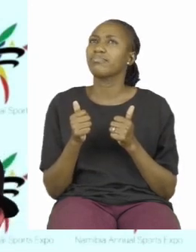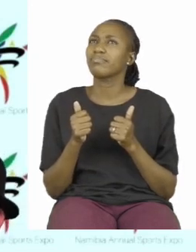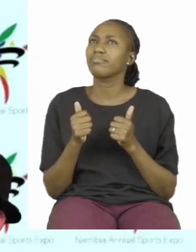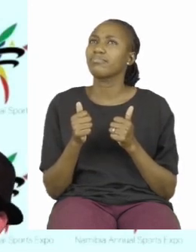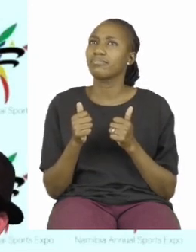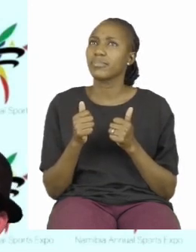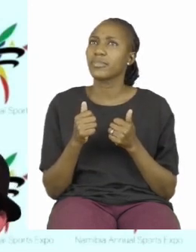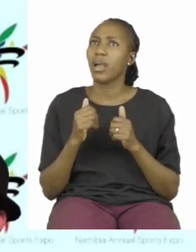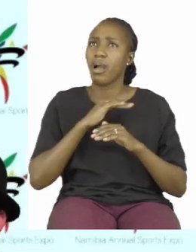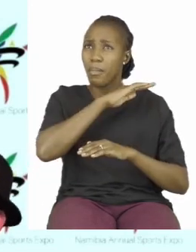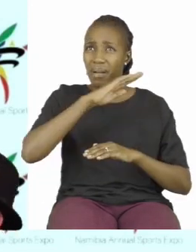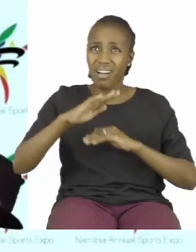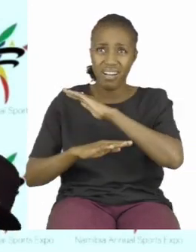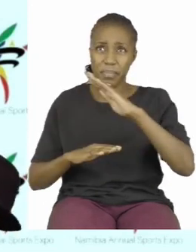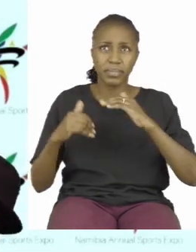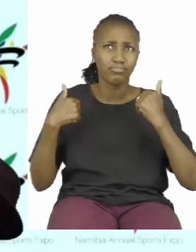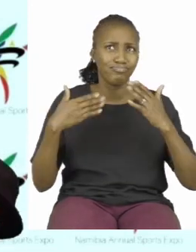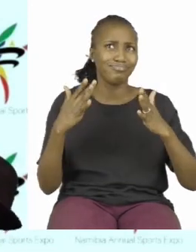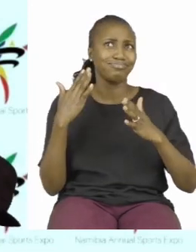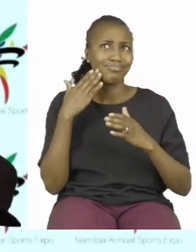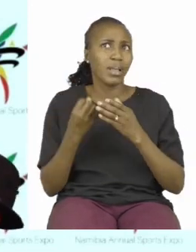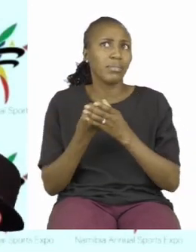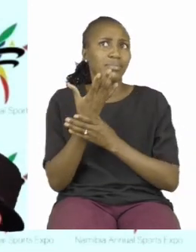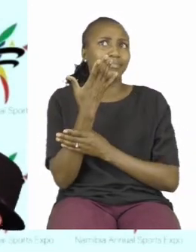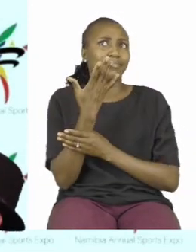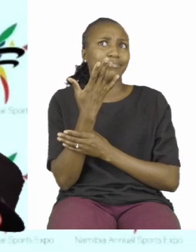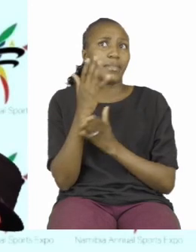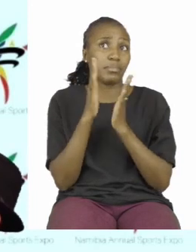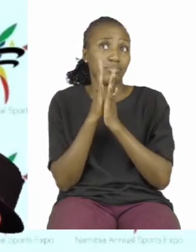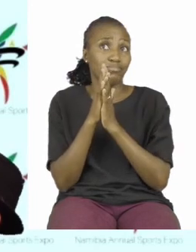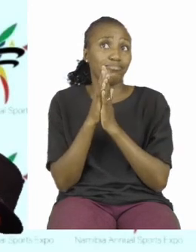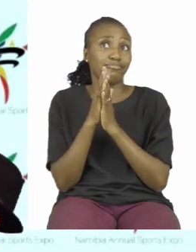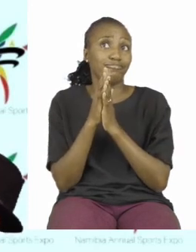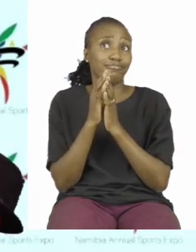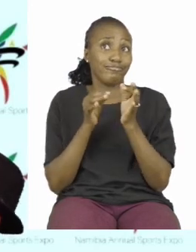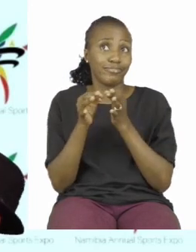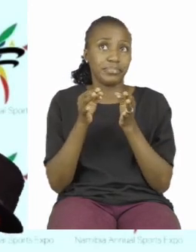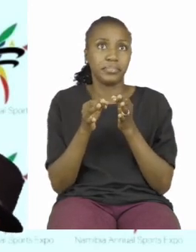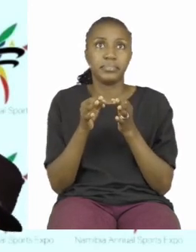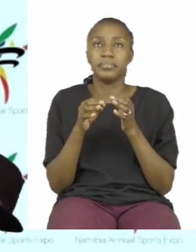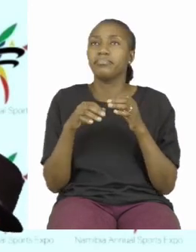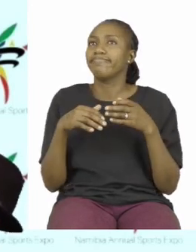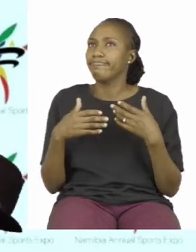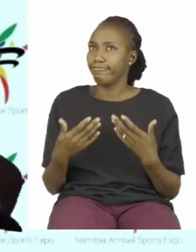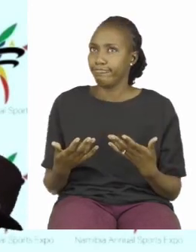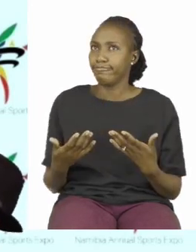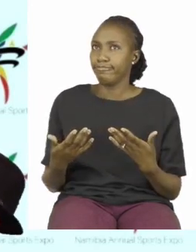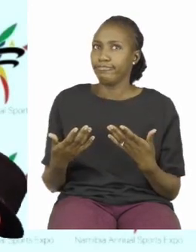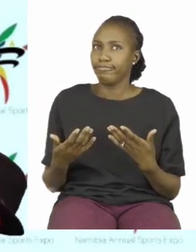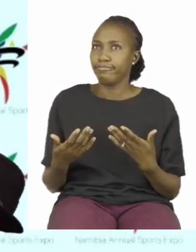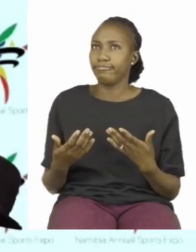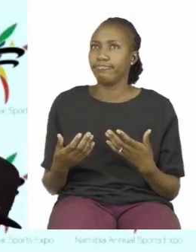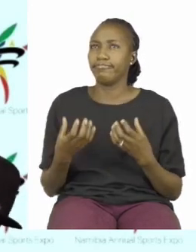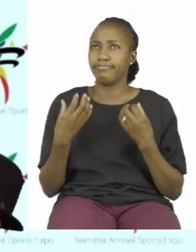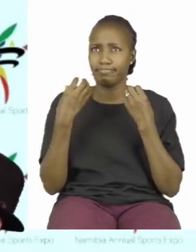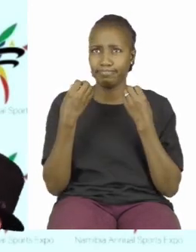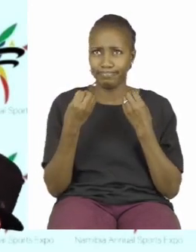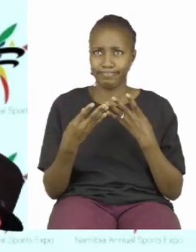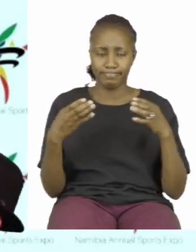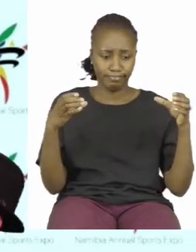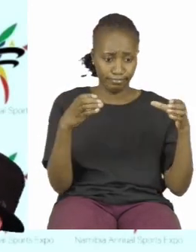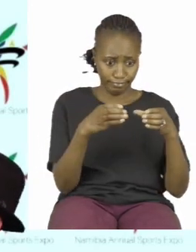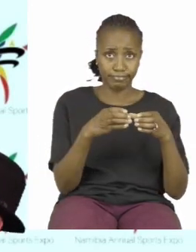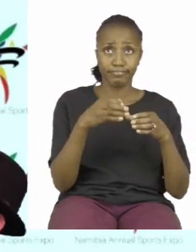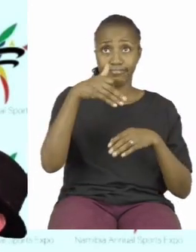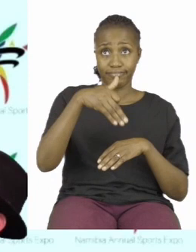established in Namibia? Give us a bit of history, please. So many clubs that's currently in Namibia